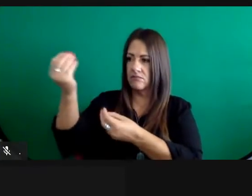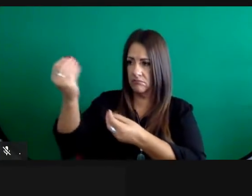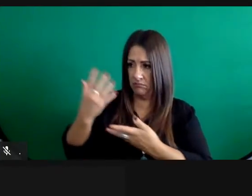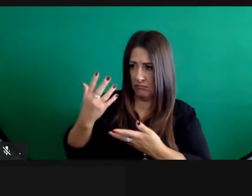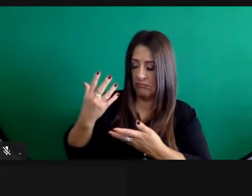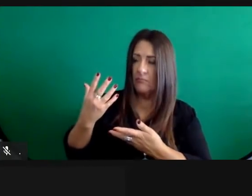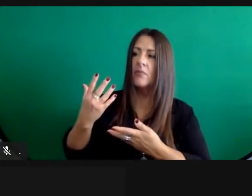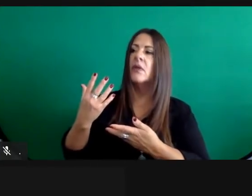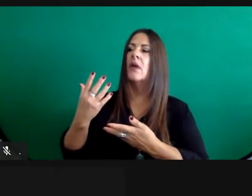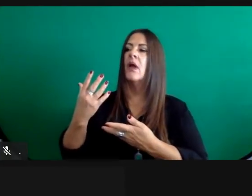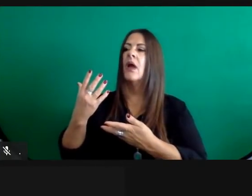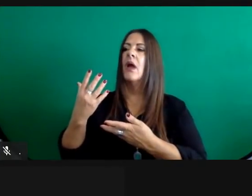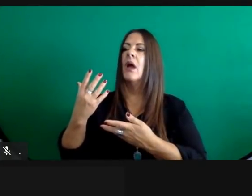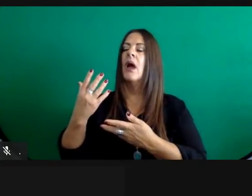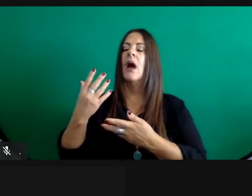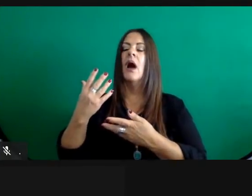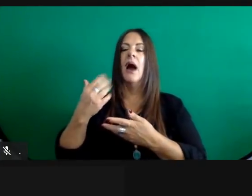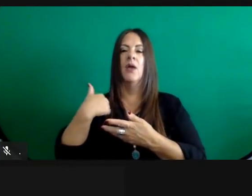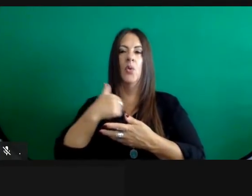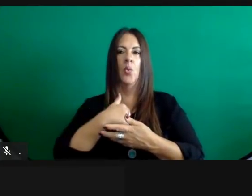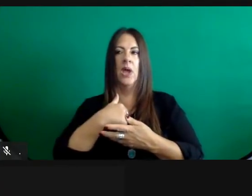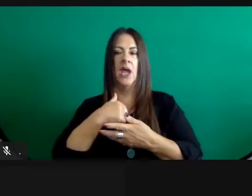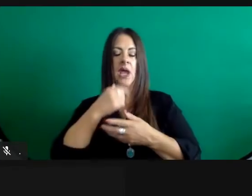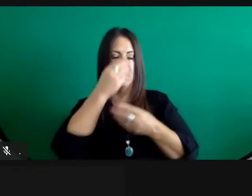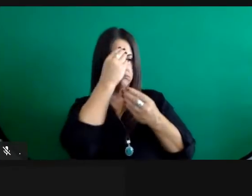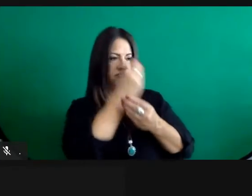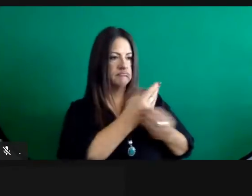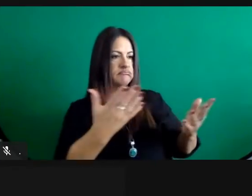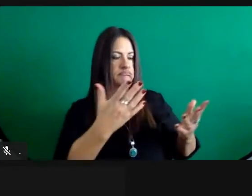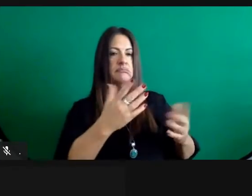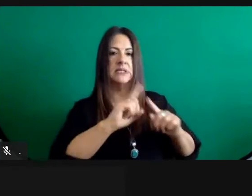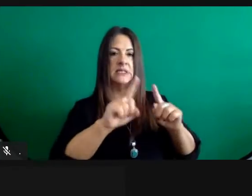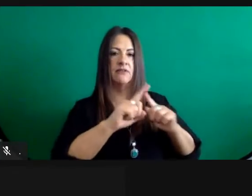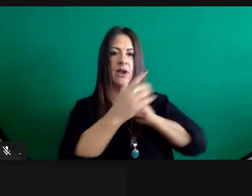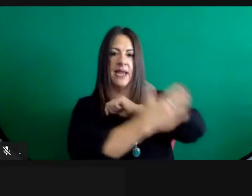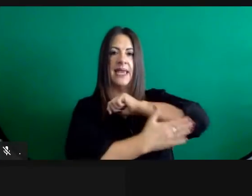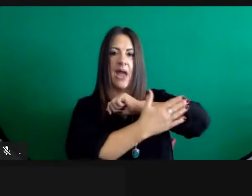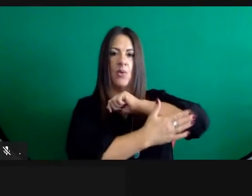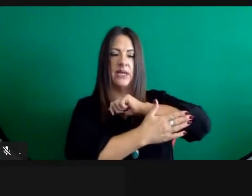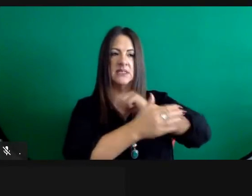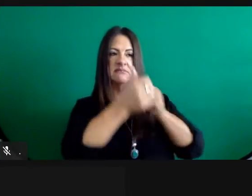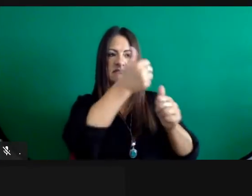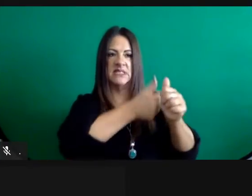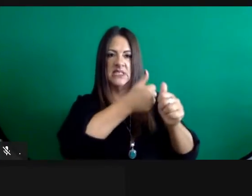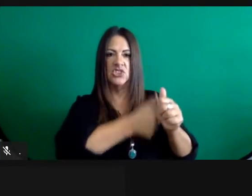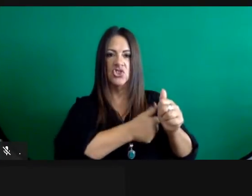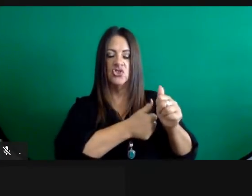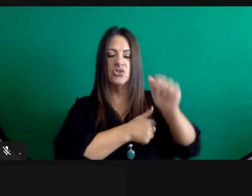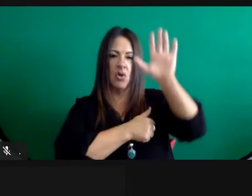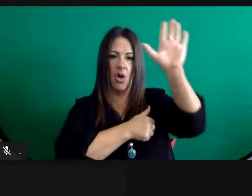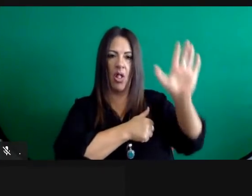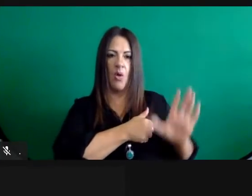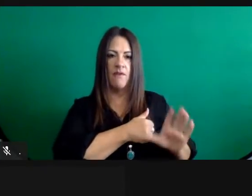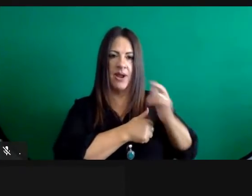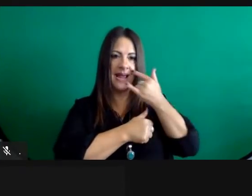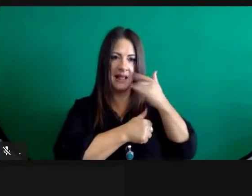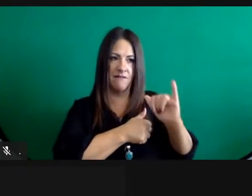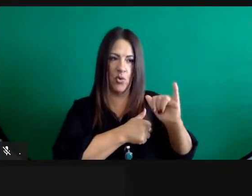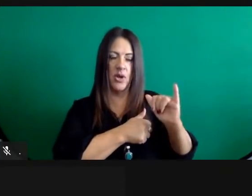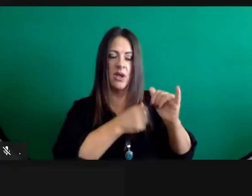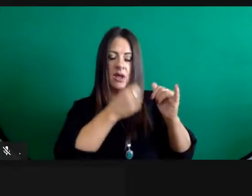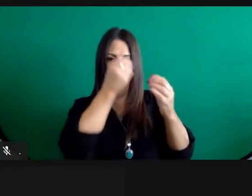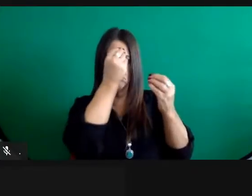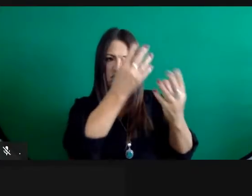to advise our counties what their relative allocation from our state total will be.